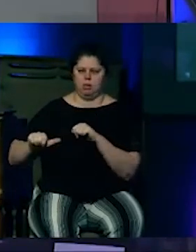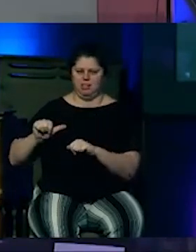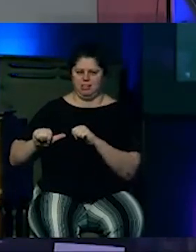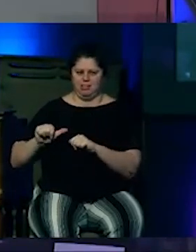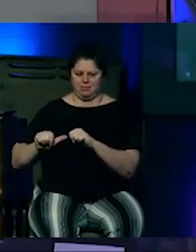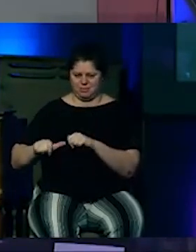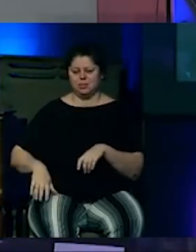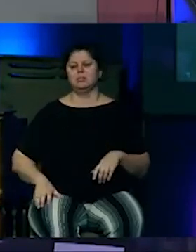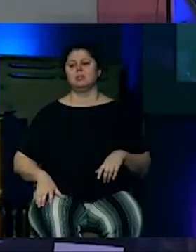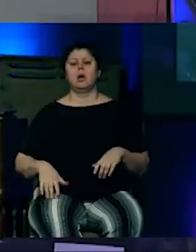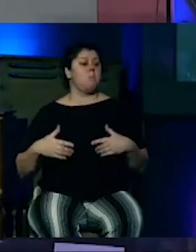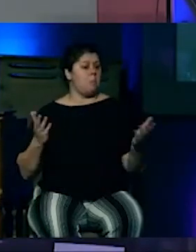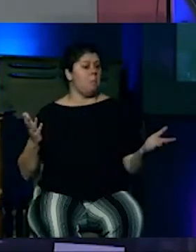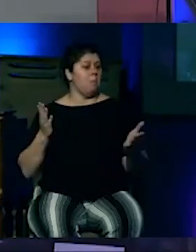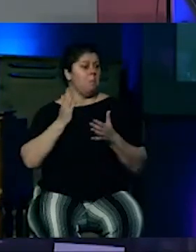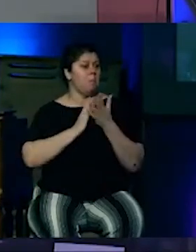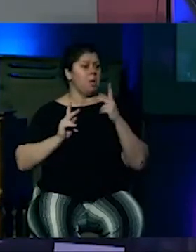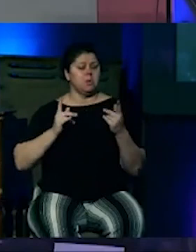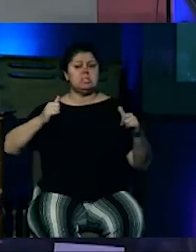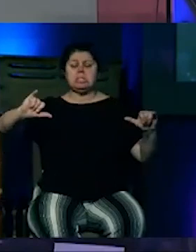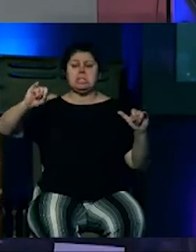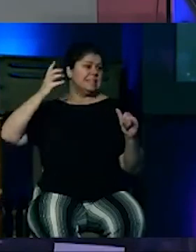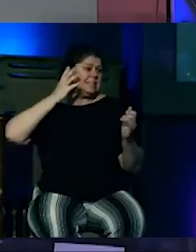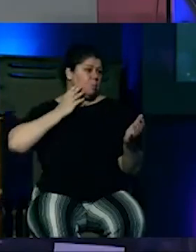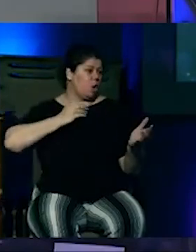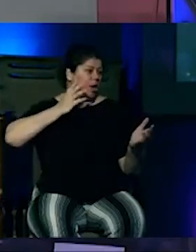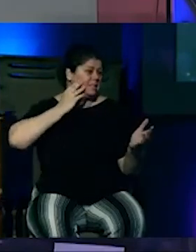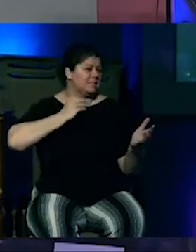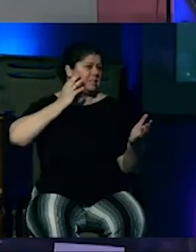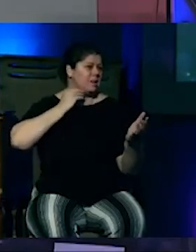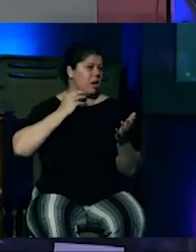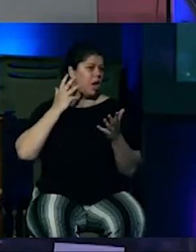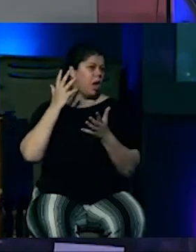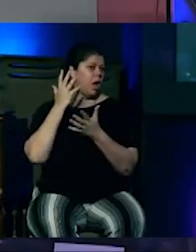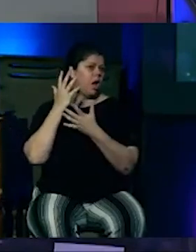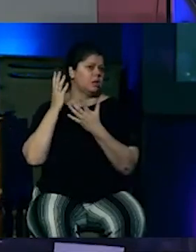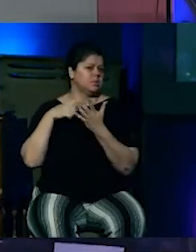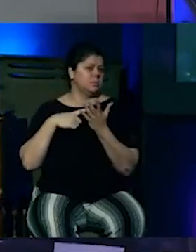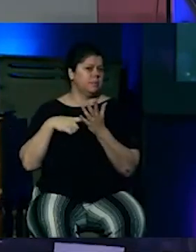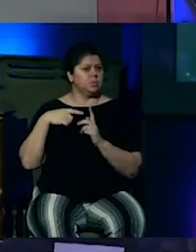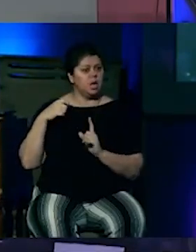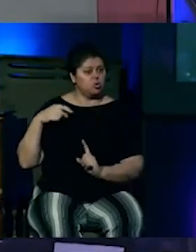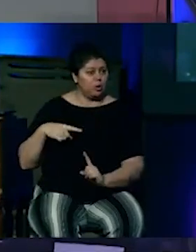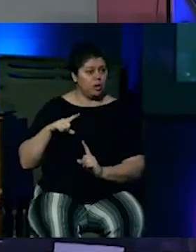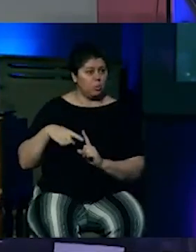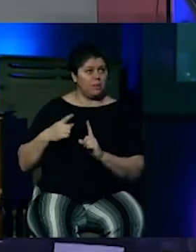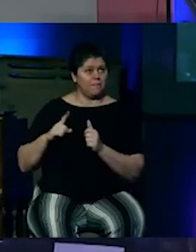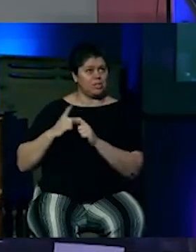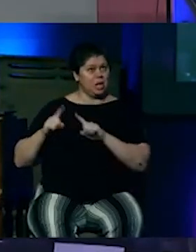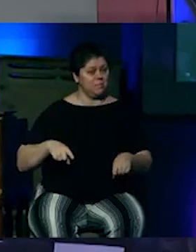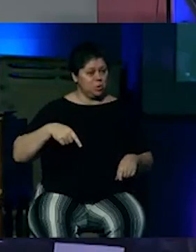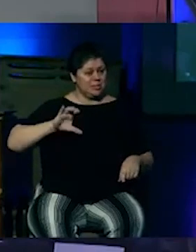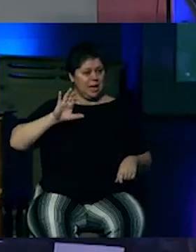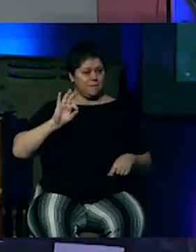people. Not to say that people don't like experience kind of, I think people experience some sort of triggering when they first come to QCF because